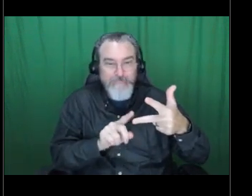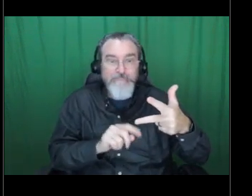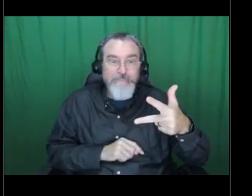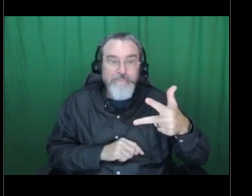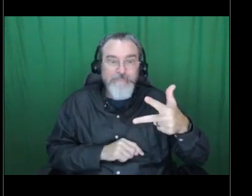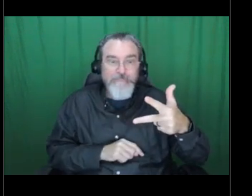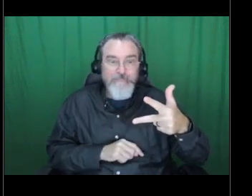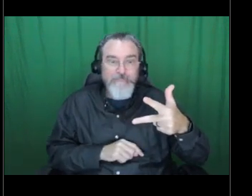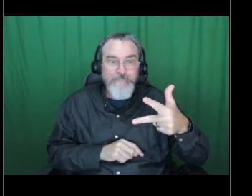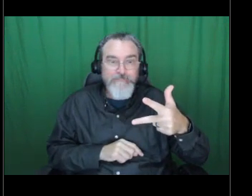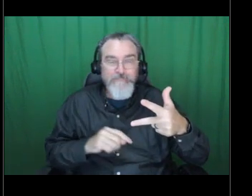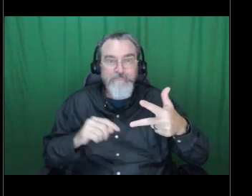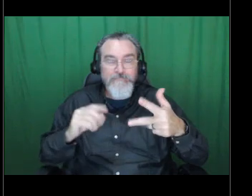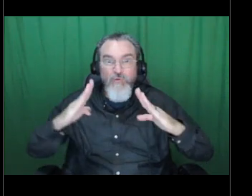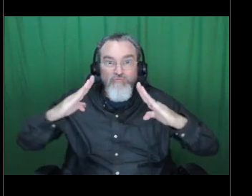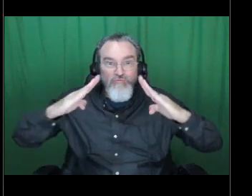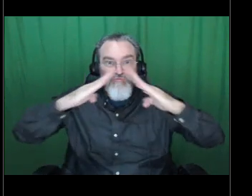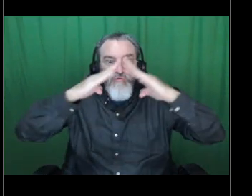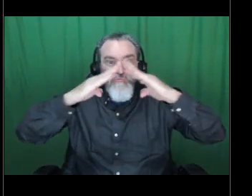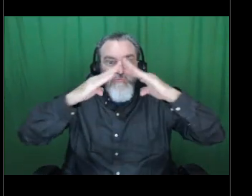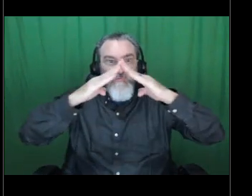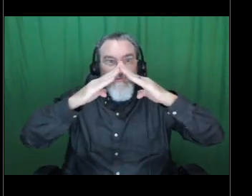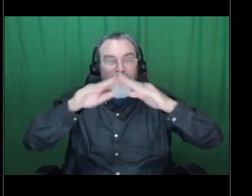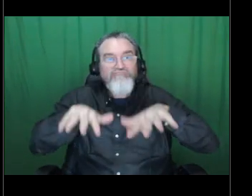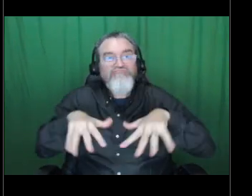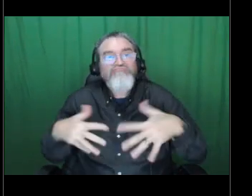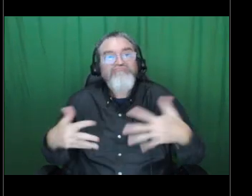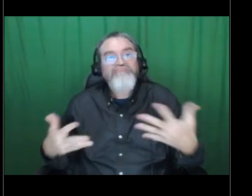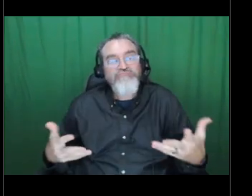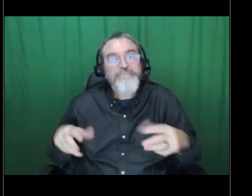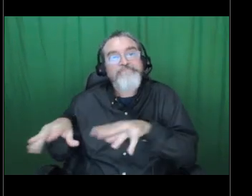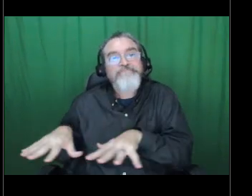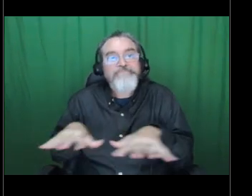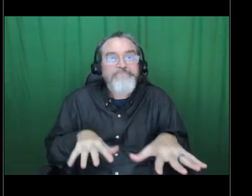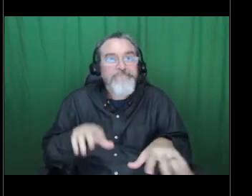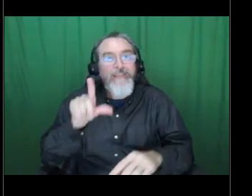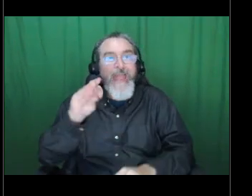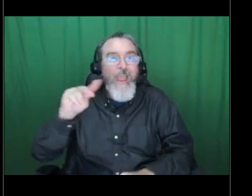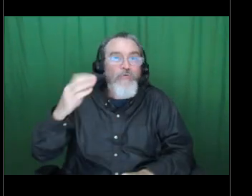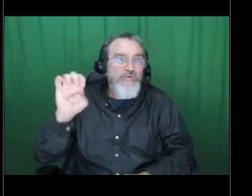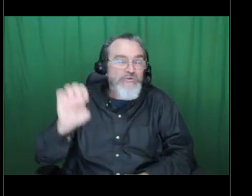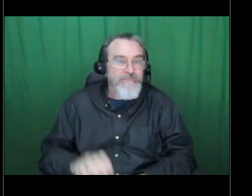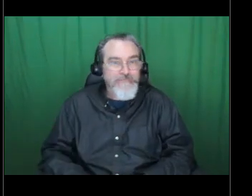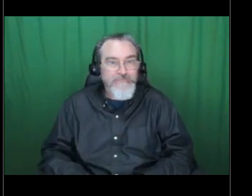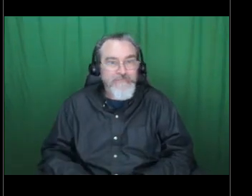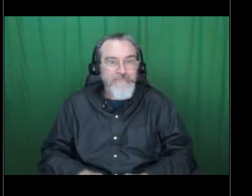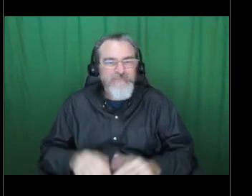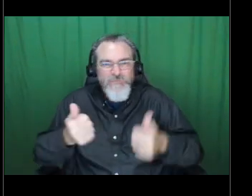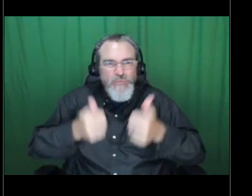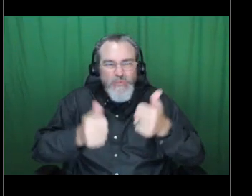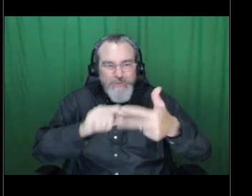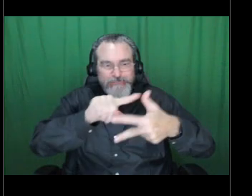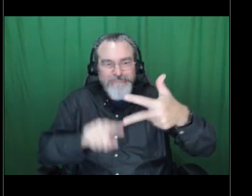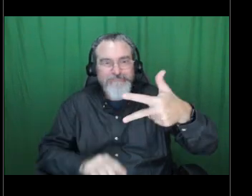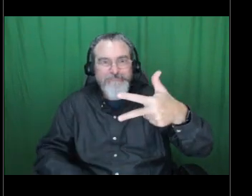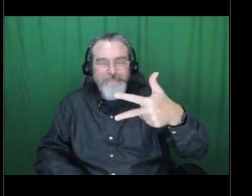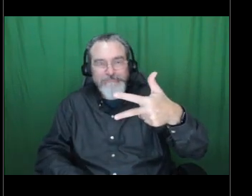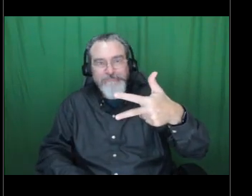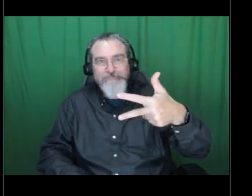third option is rooftop lounge. And let me launch this